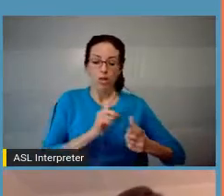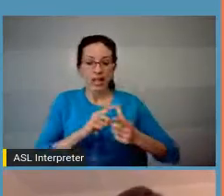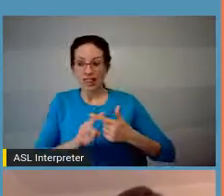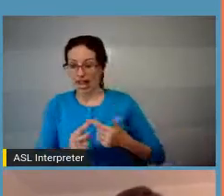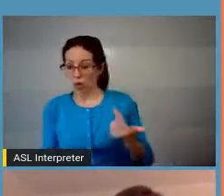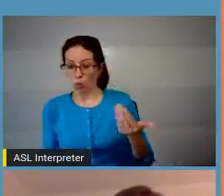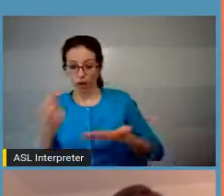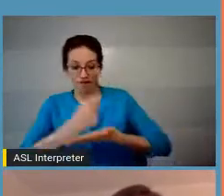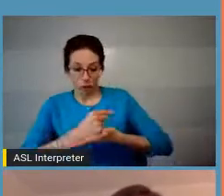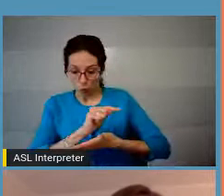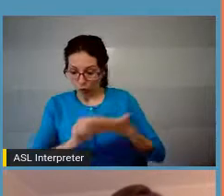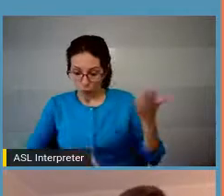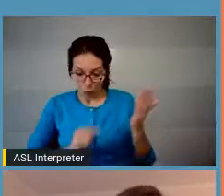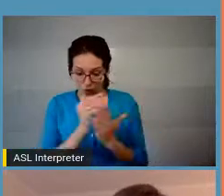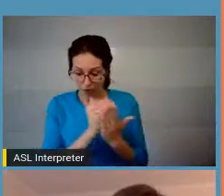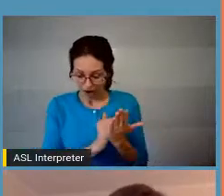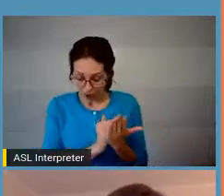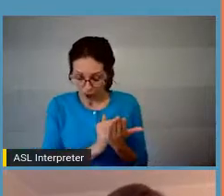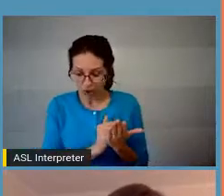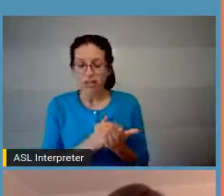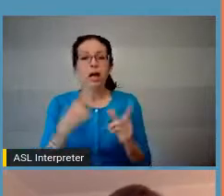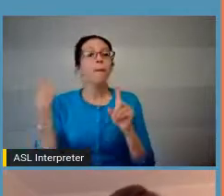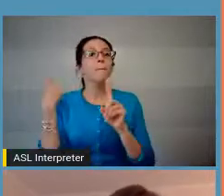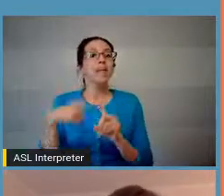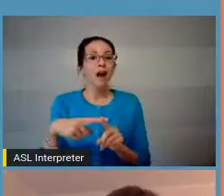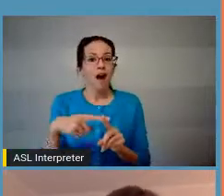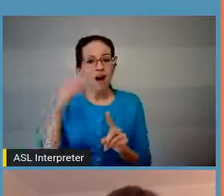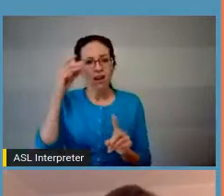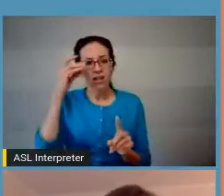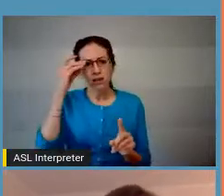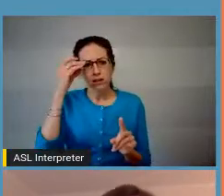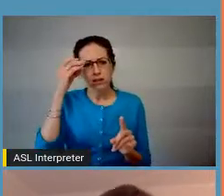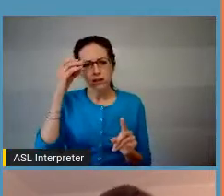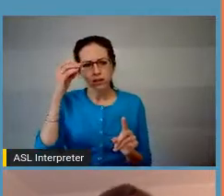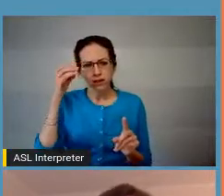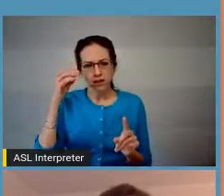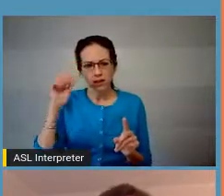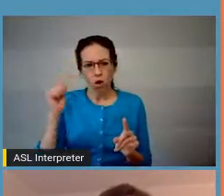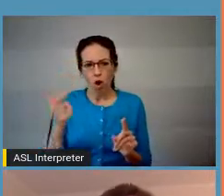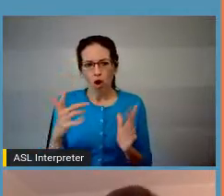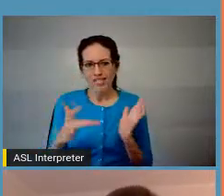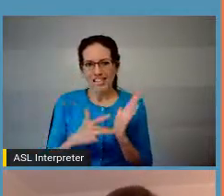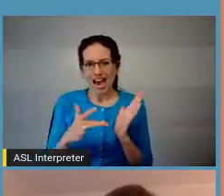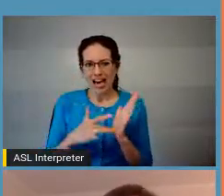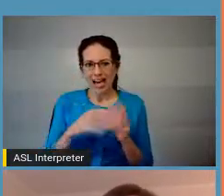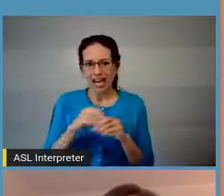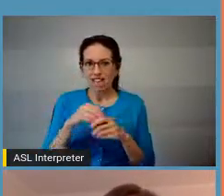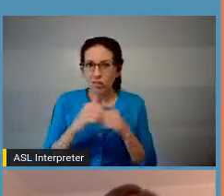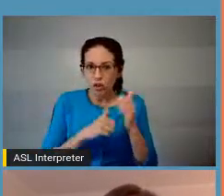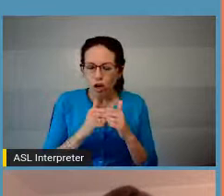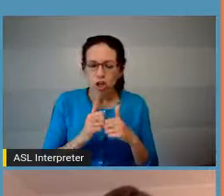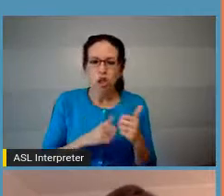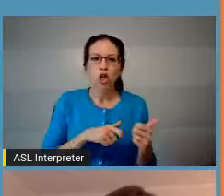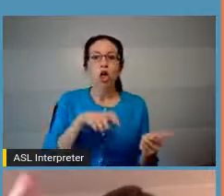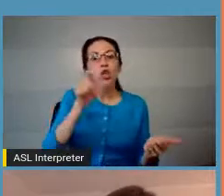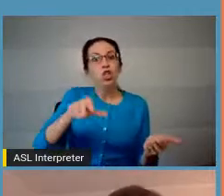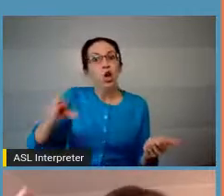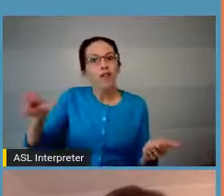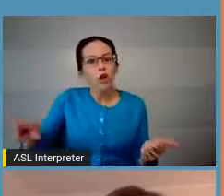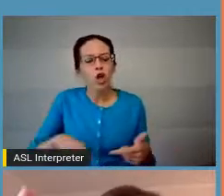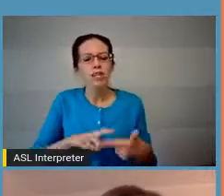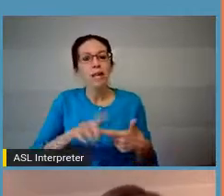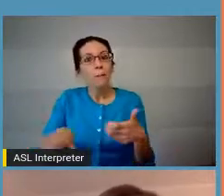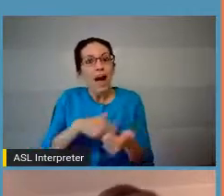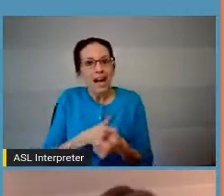by them staff hours, plus all of the technological infrastructure, the servers, the backups, the firewall,